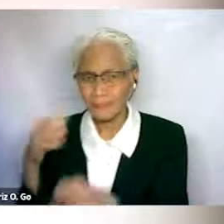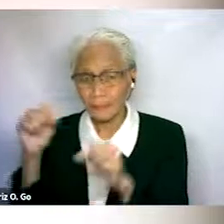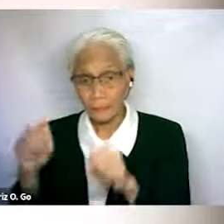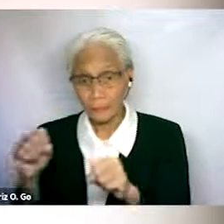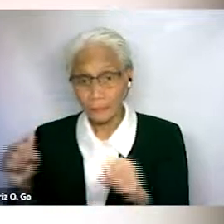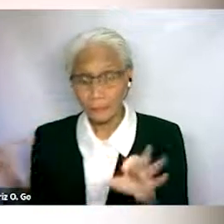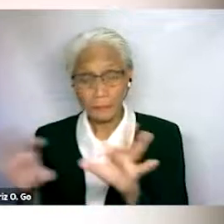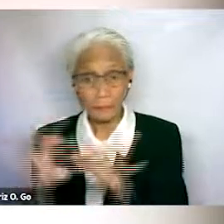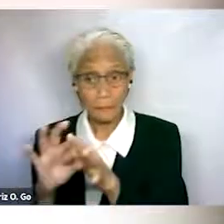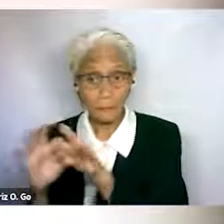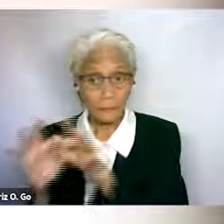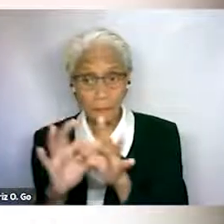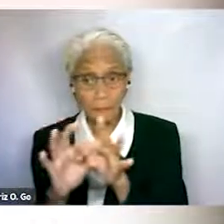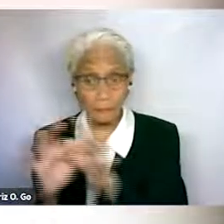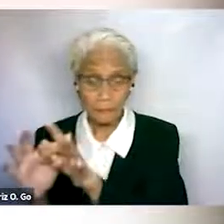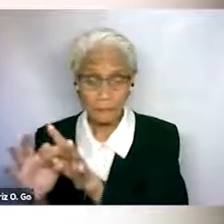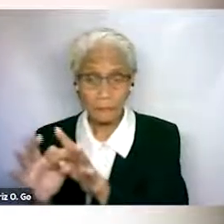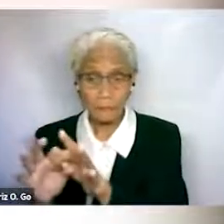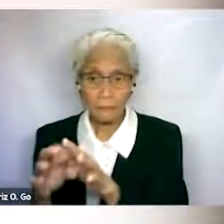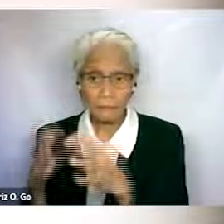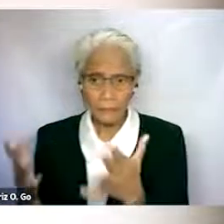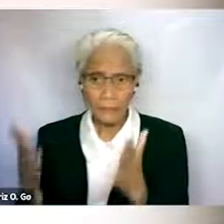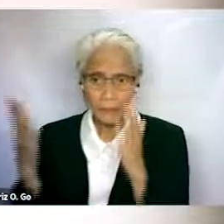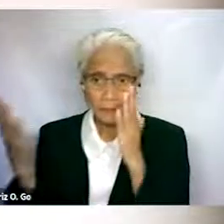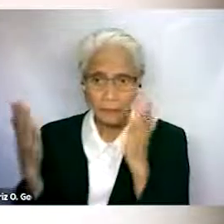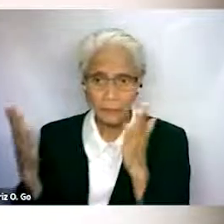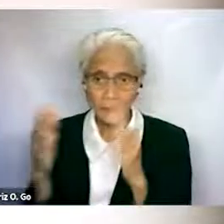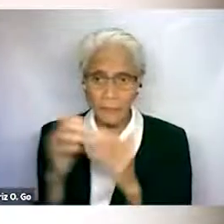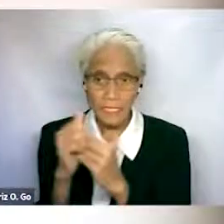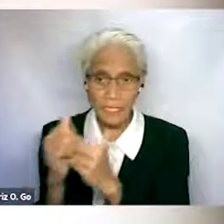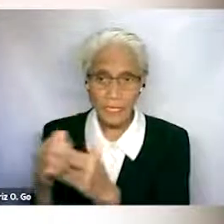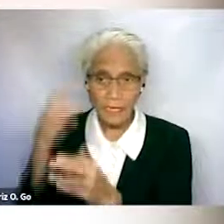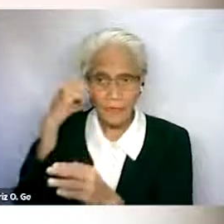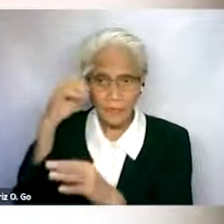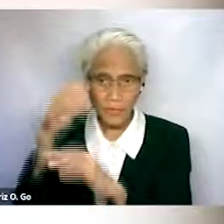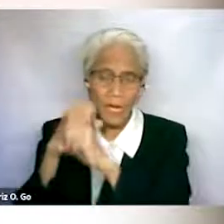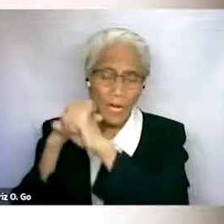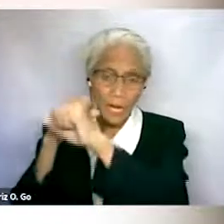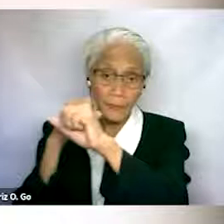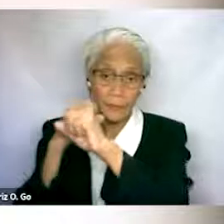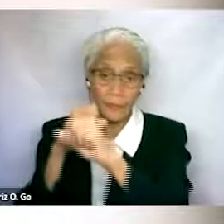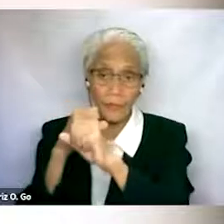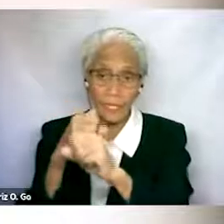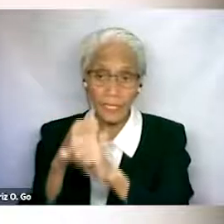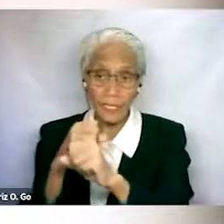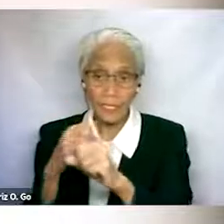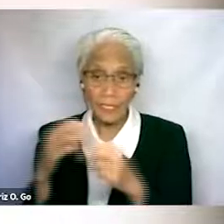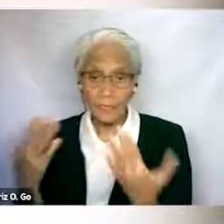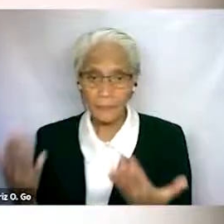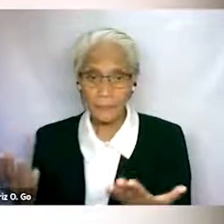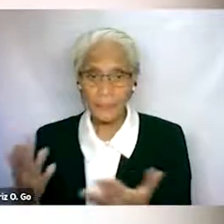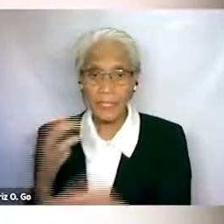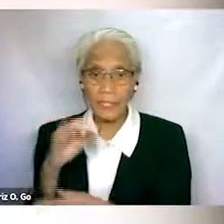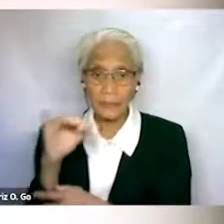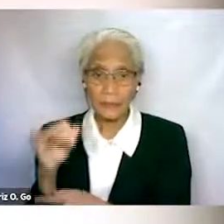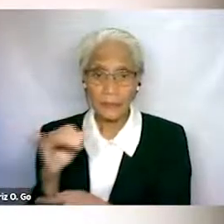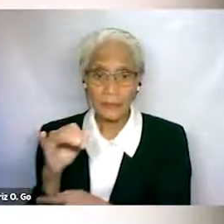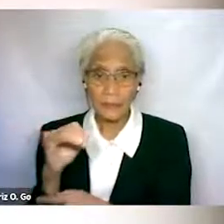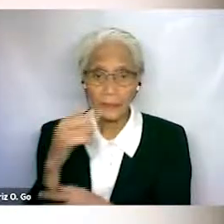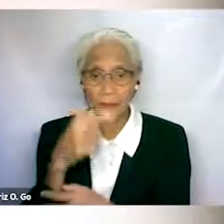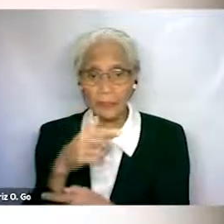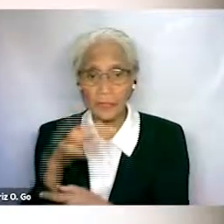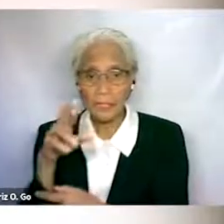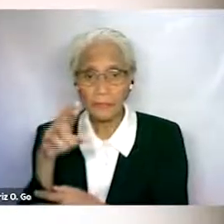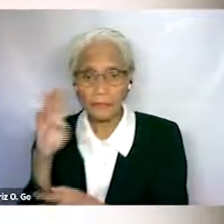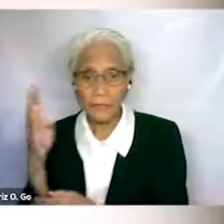use the language as SDG because the SDG has clear targets adapting and pushing forward the fulfillment of